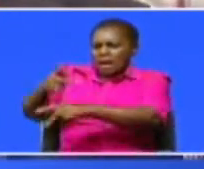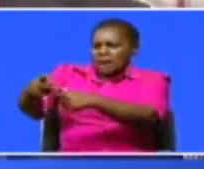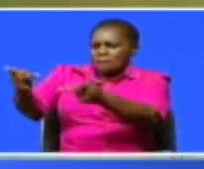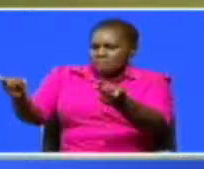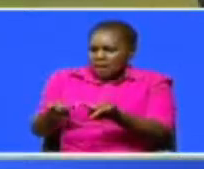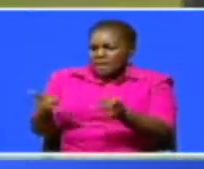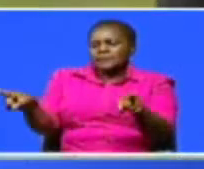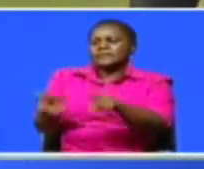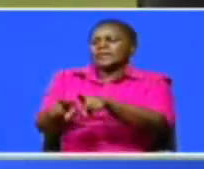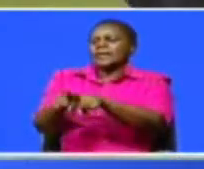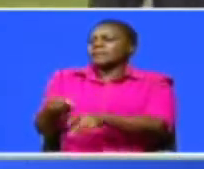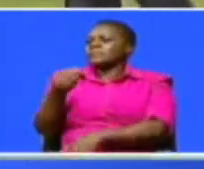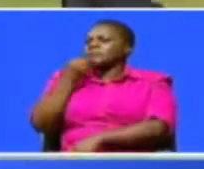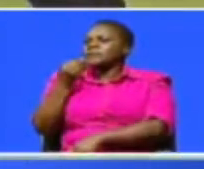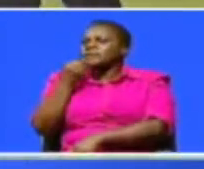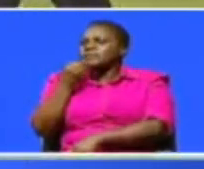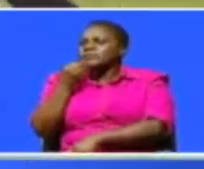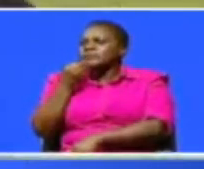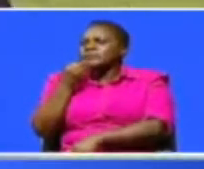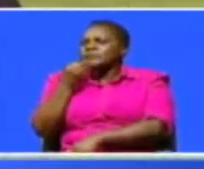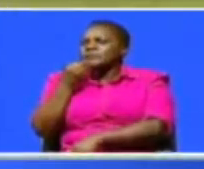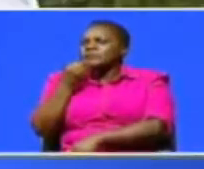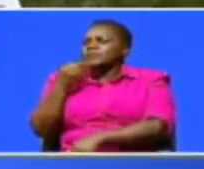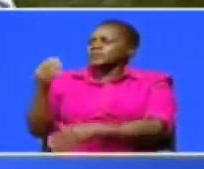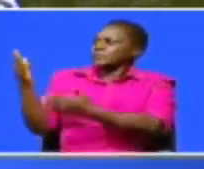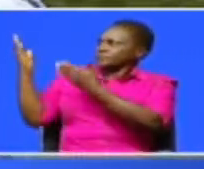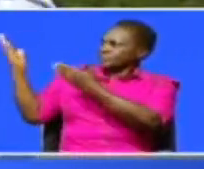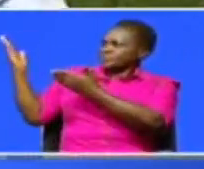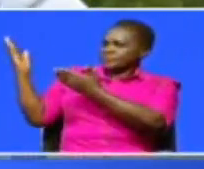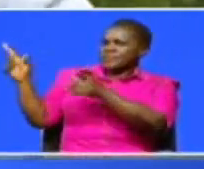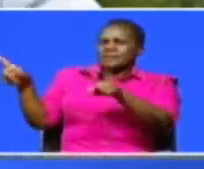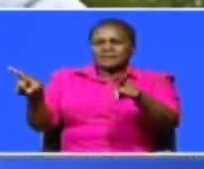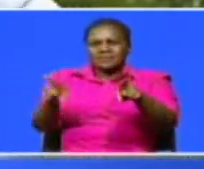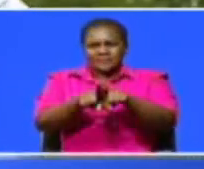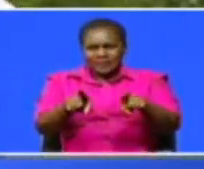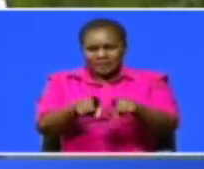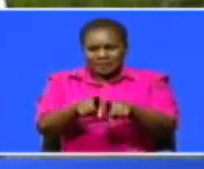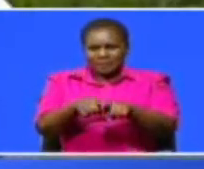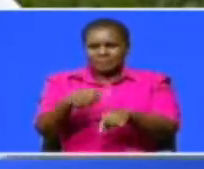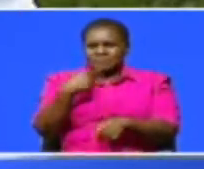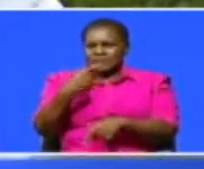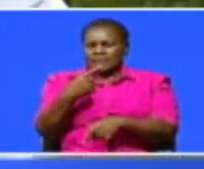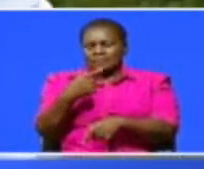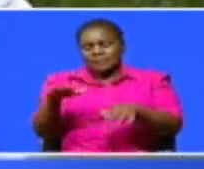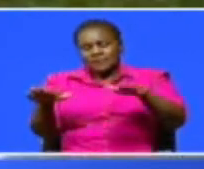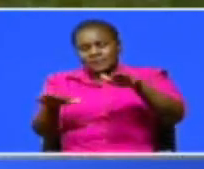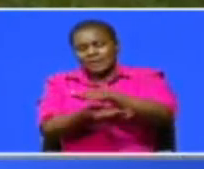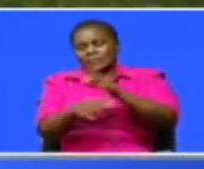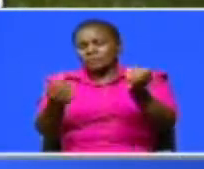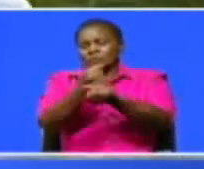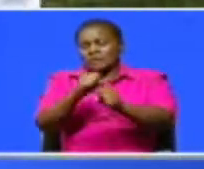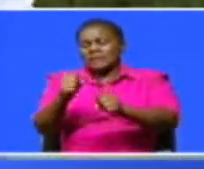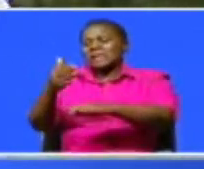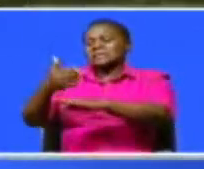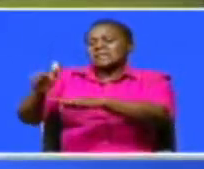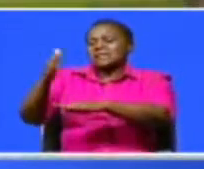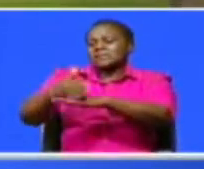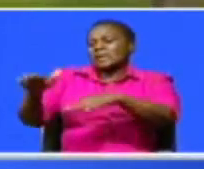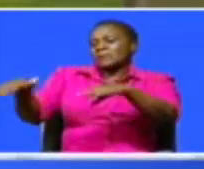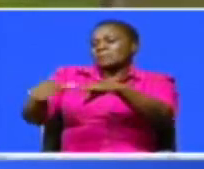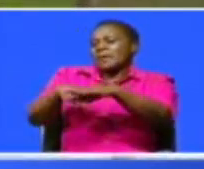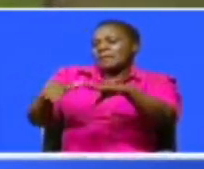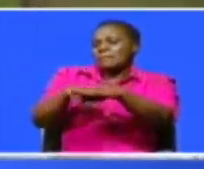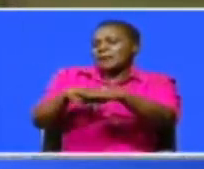unakulia. Katibu mkuu wa KOTU Francis Atwoli akidai ni naibu wa rais anayewaelekeza wafuasi